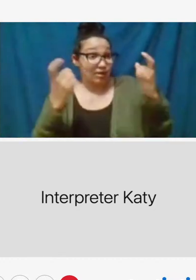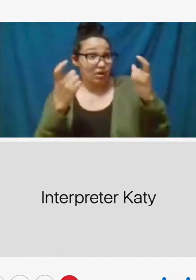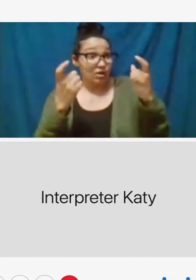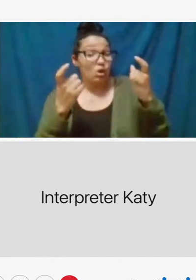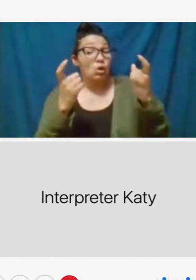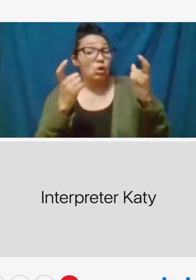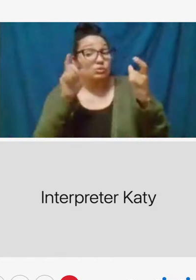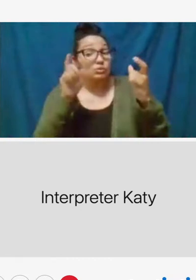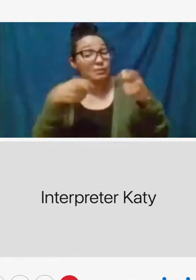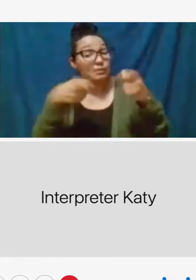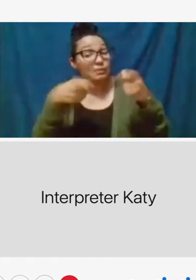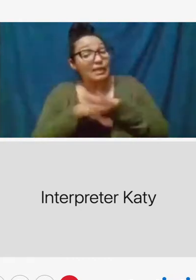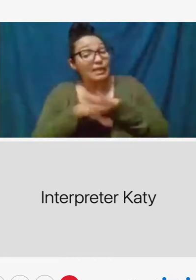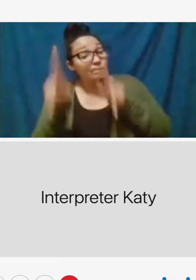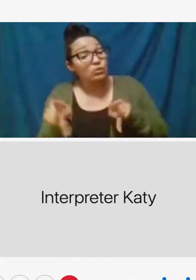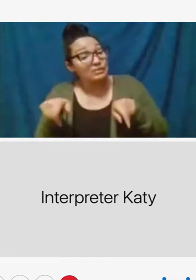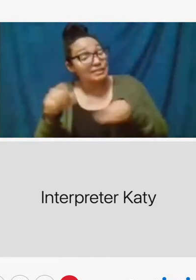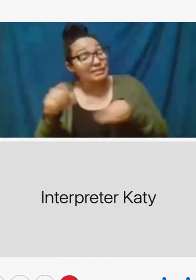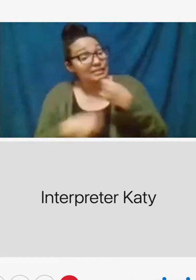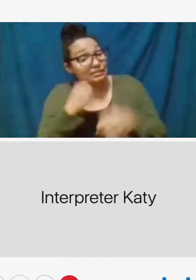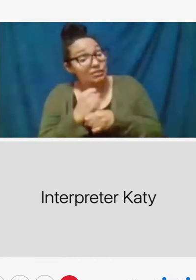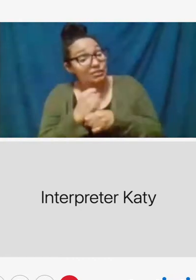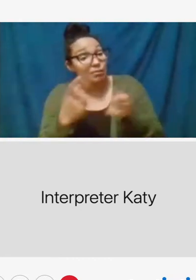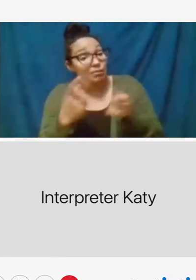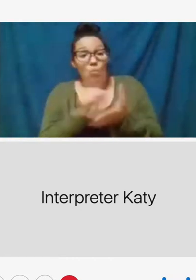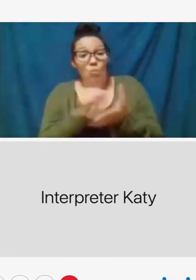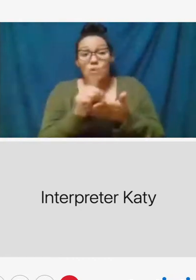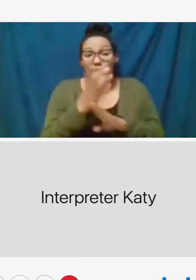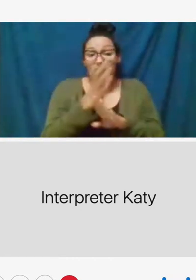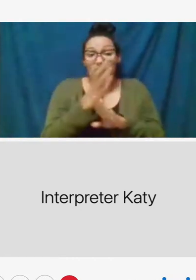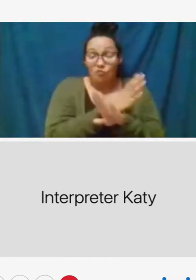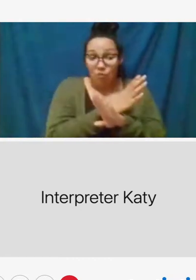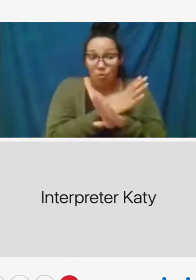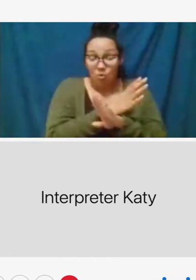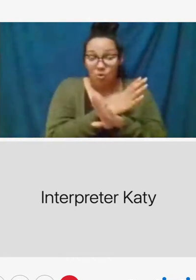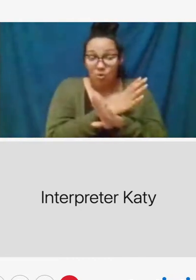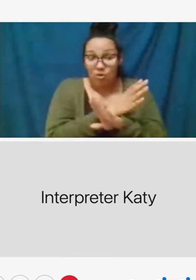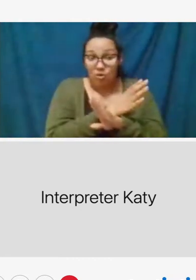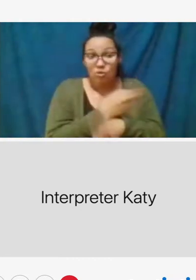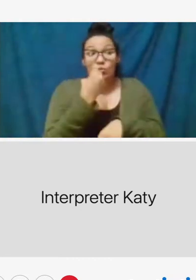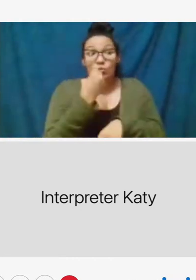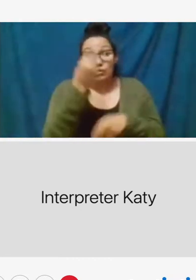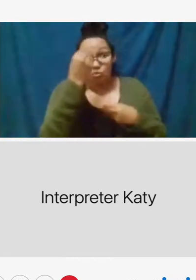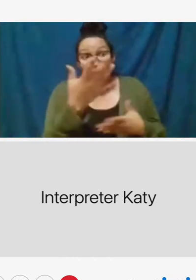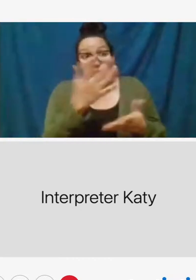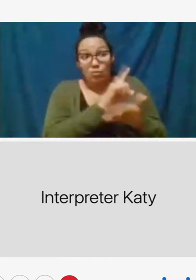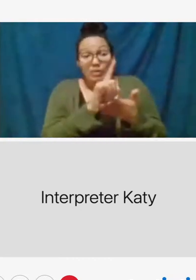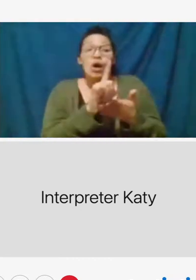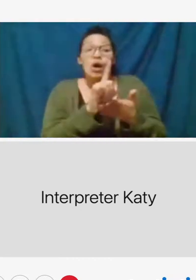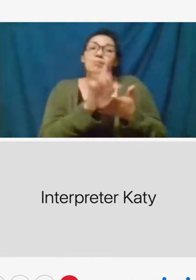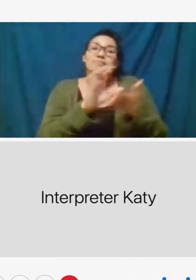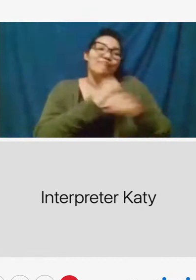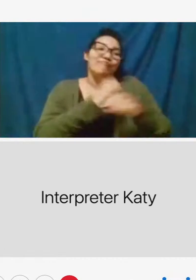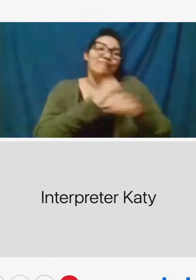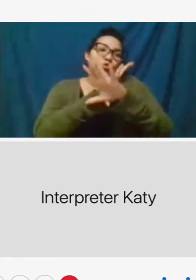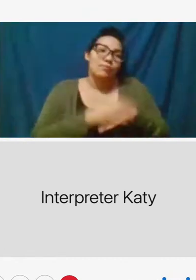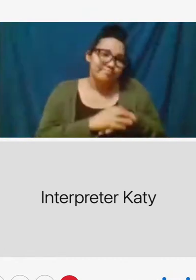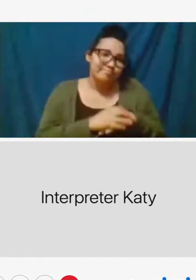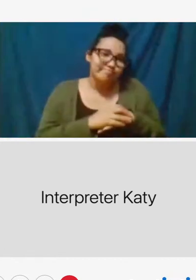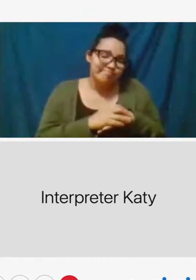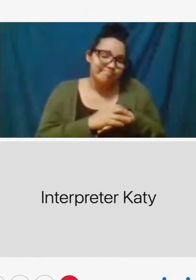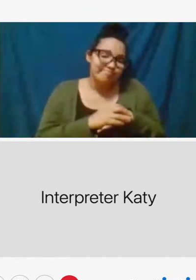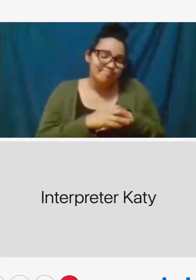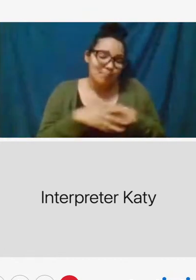and one week before we told Miss Fernandez okay we got to go virtual and um uh